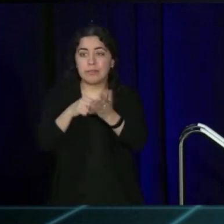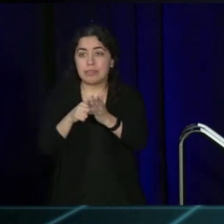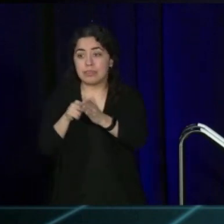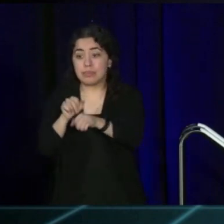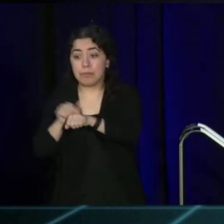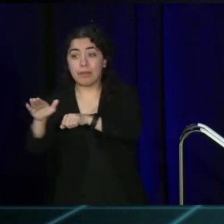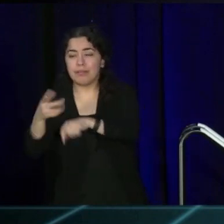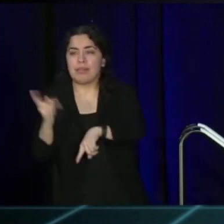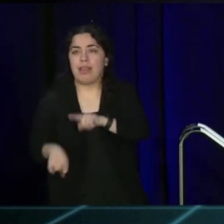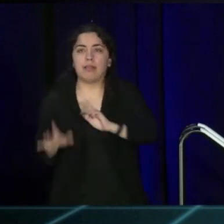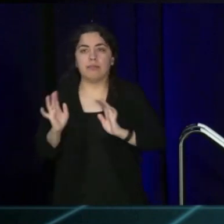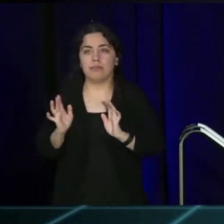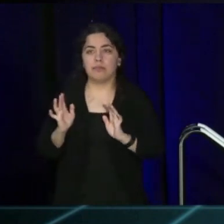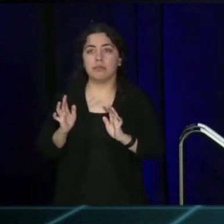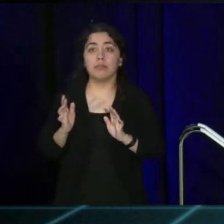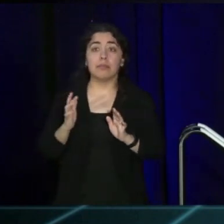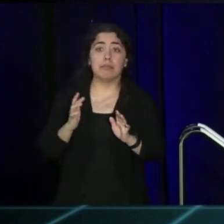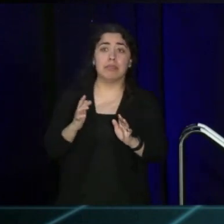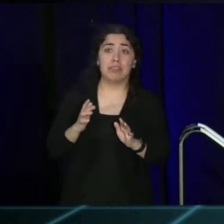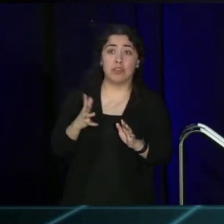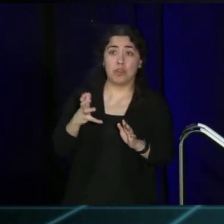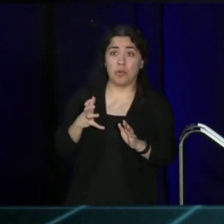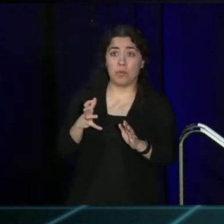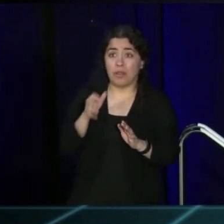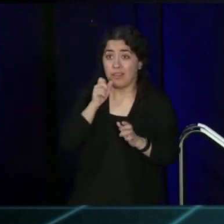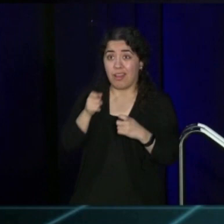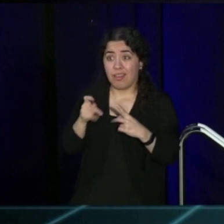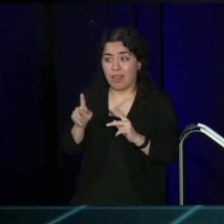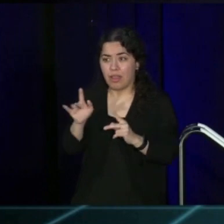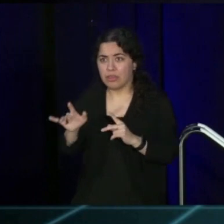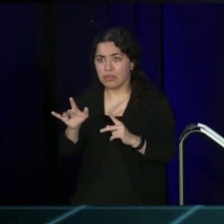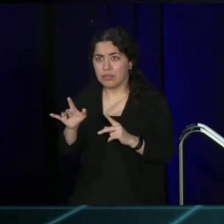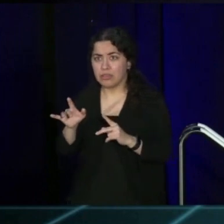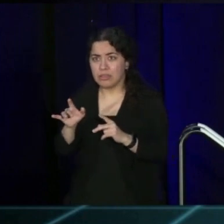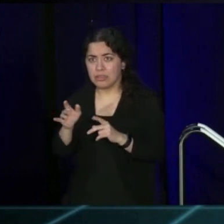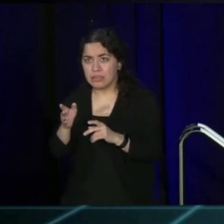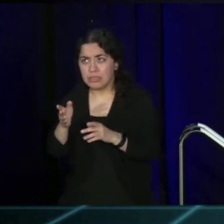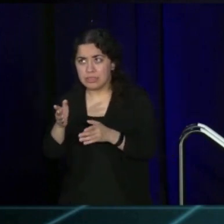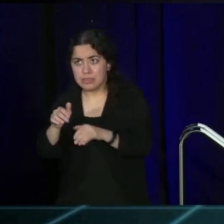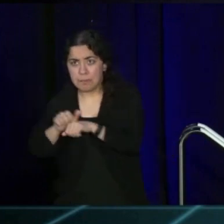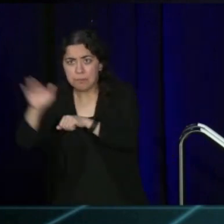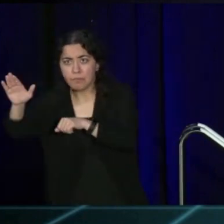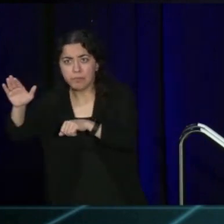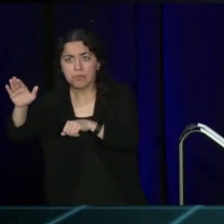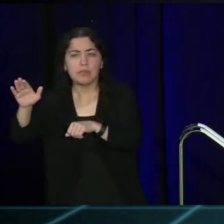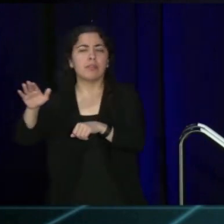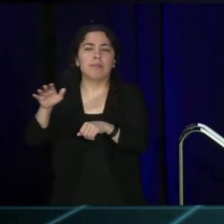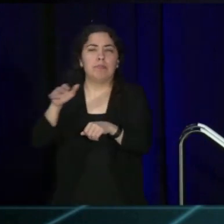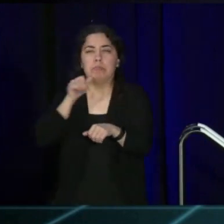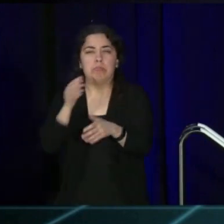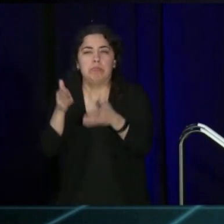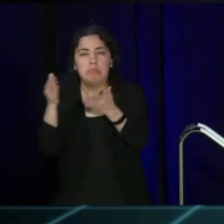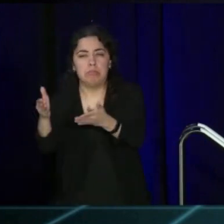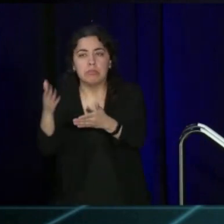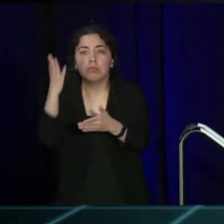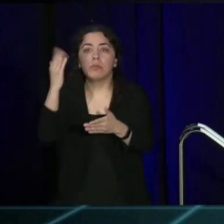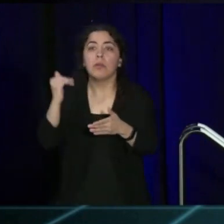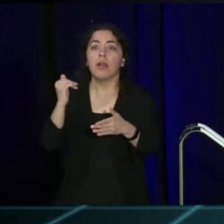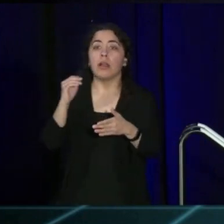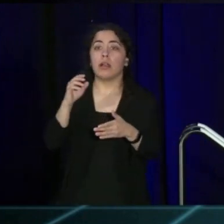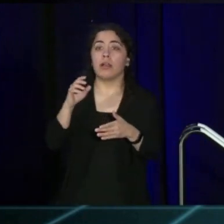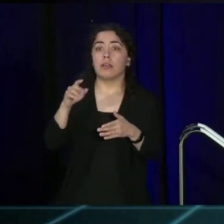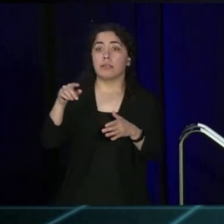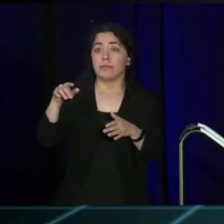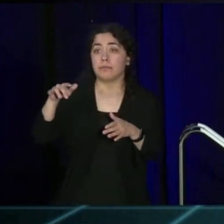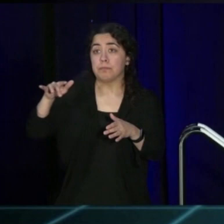would recommend to avoid doing that, because disabled buttons cannot be navigated into via keyboard and create a dead end